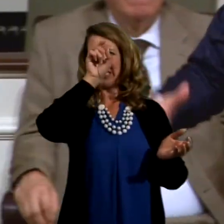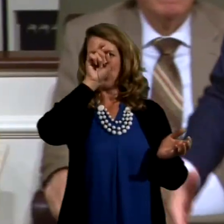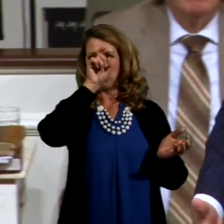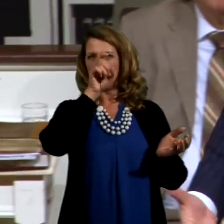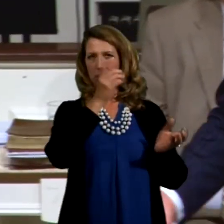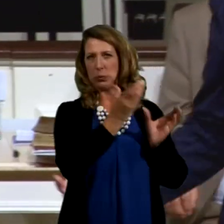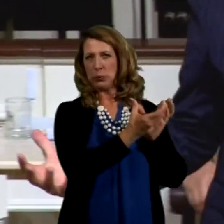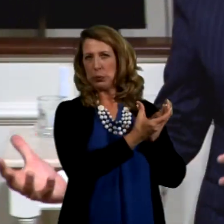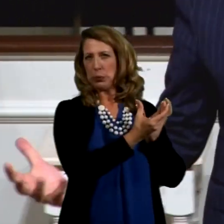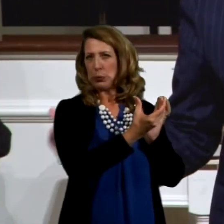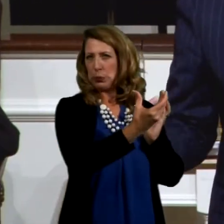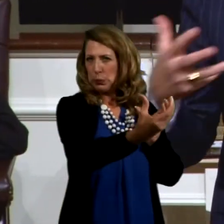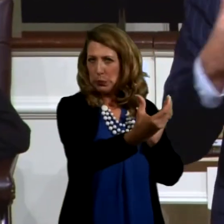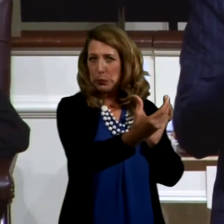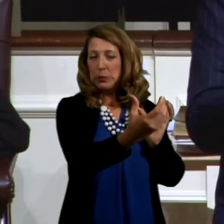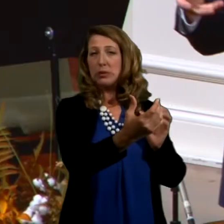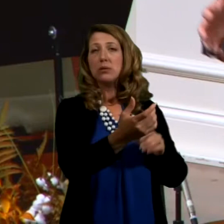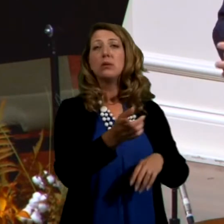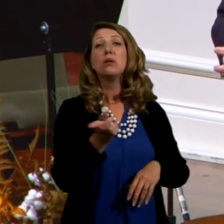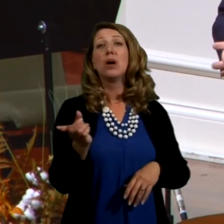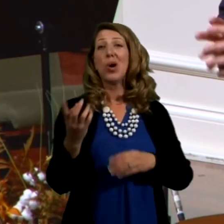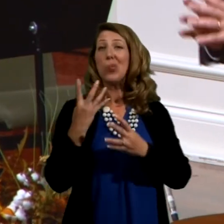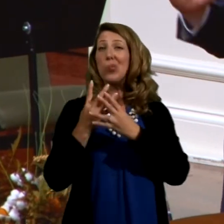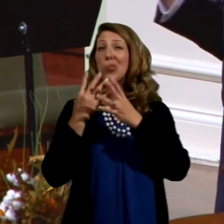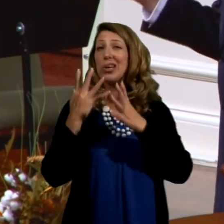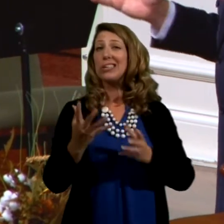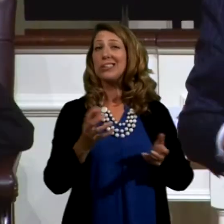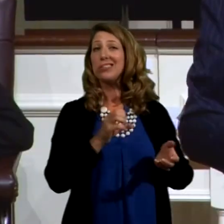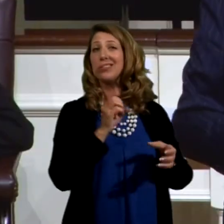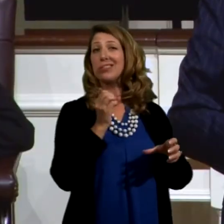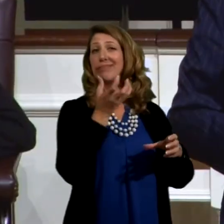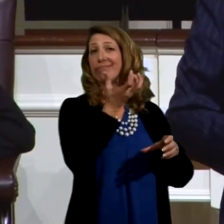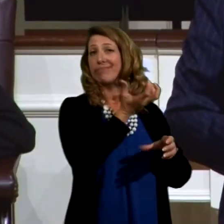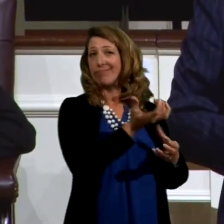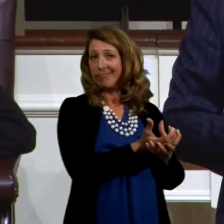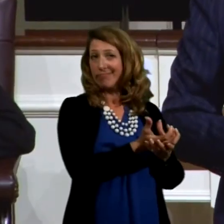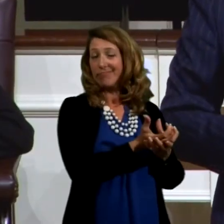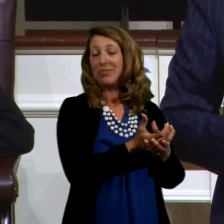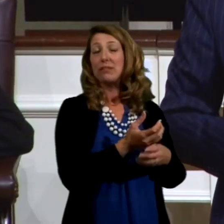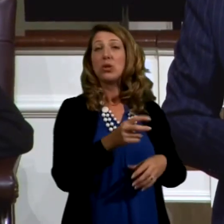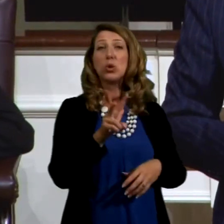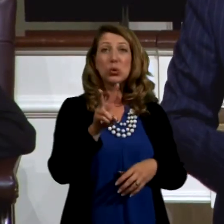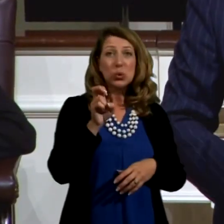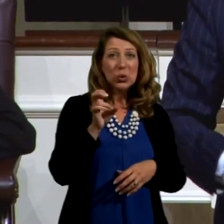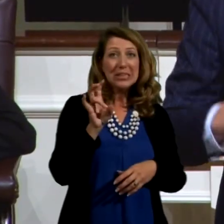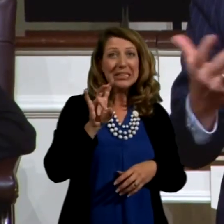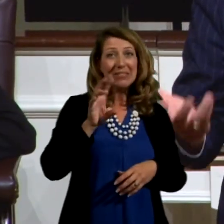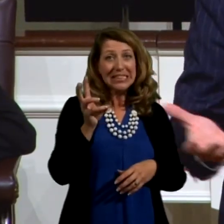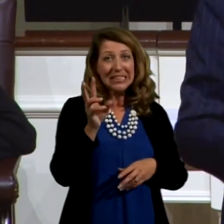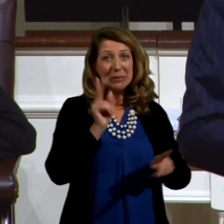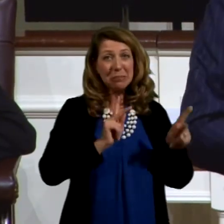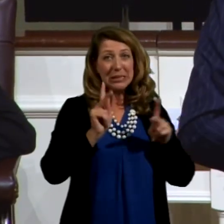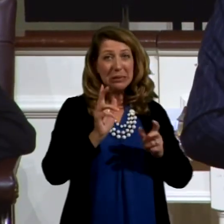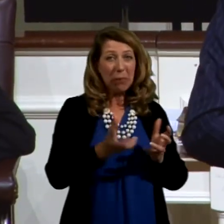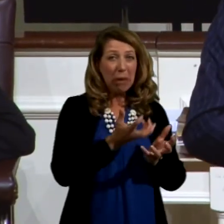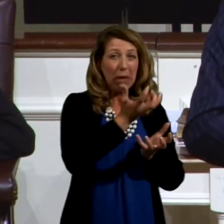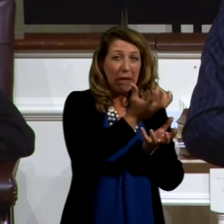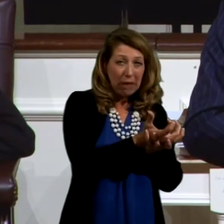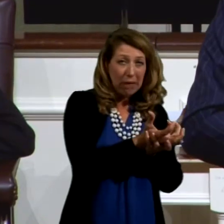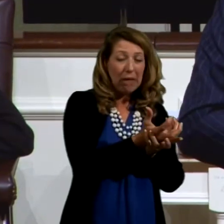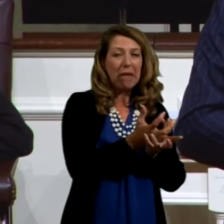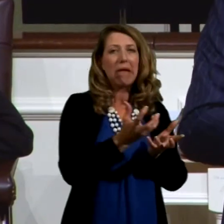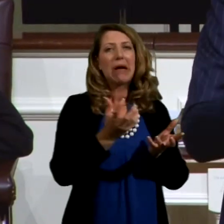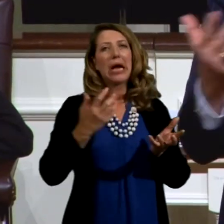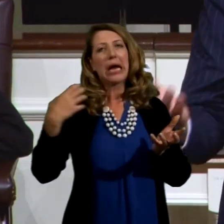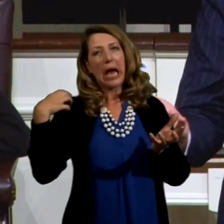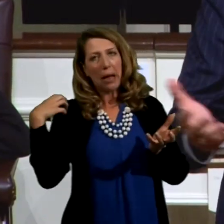ship, and they put their prisoners on that. There's 276 passengers in all, including the captain and owner of the